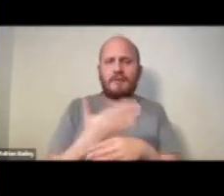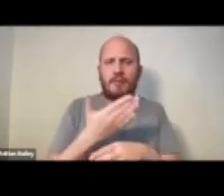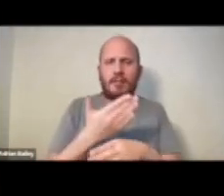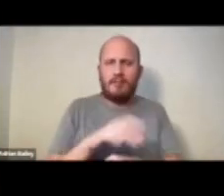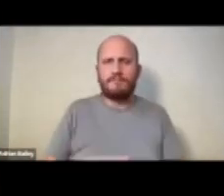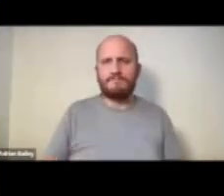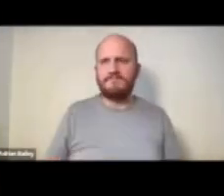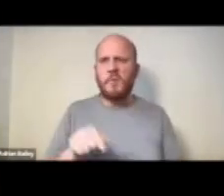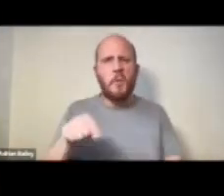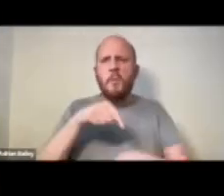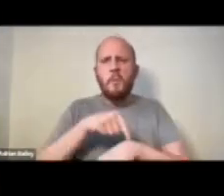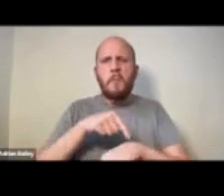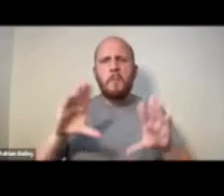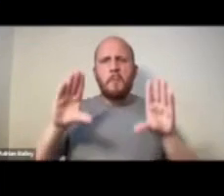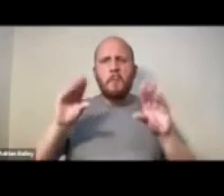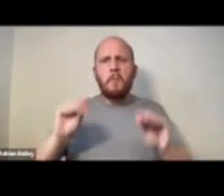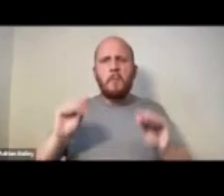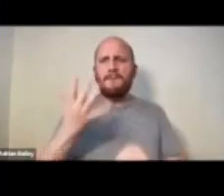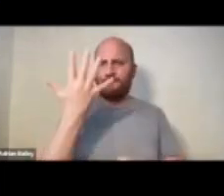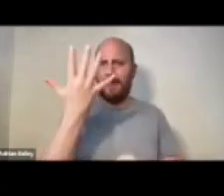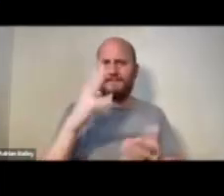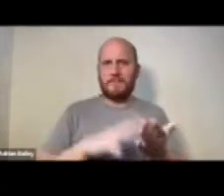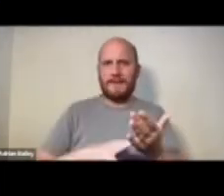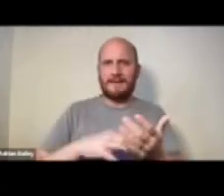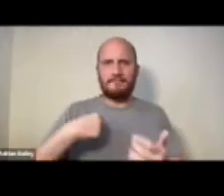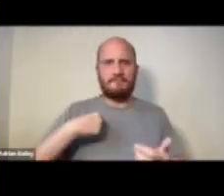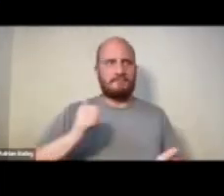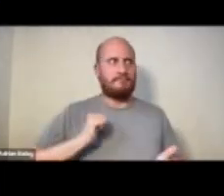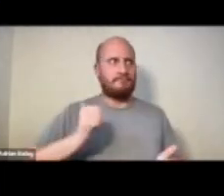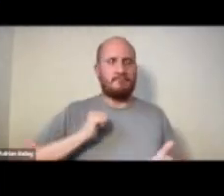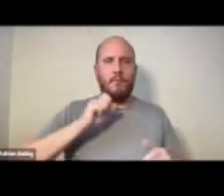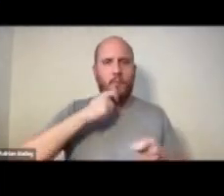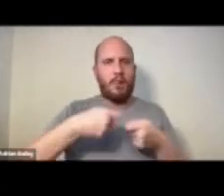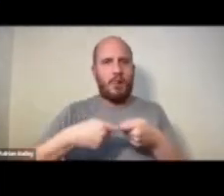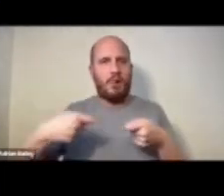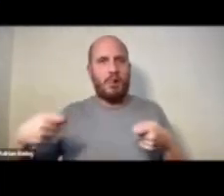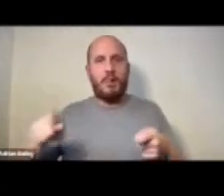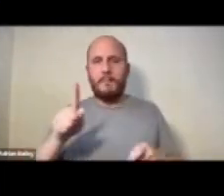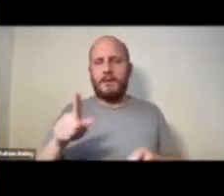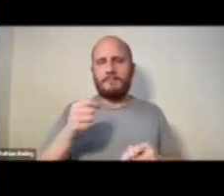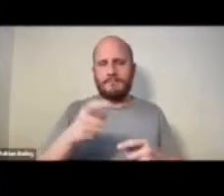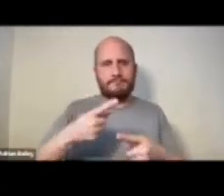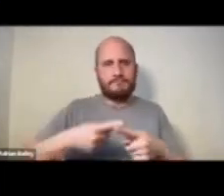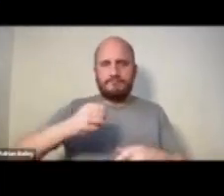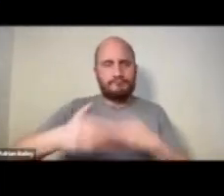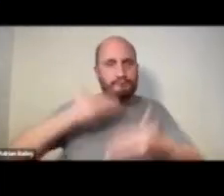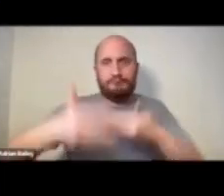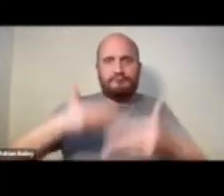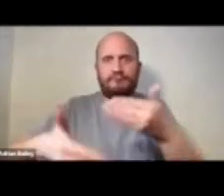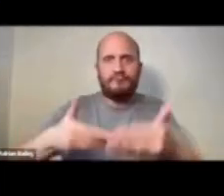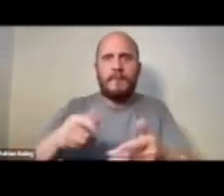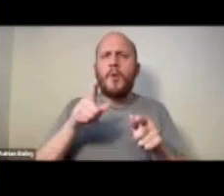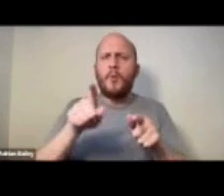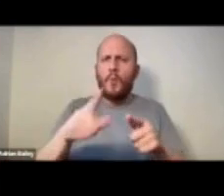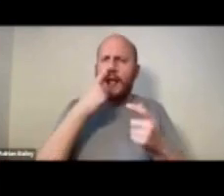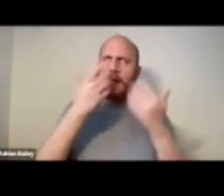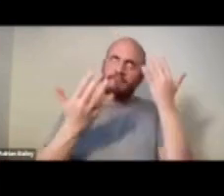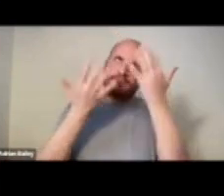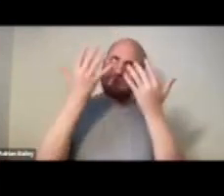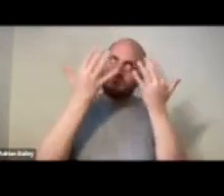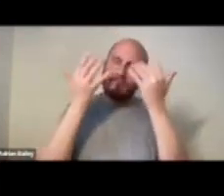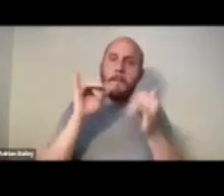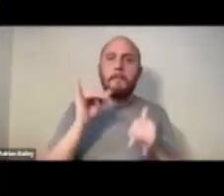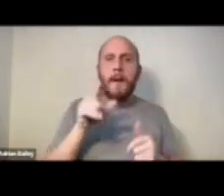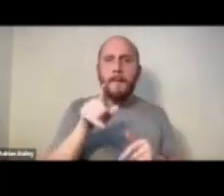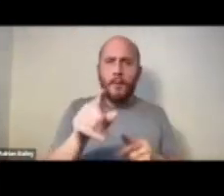So we'll take 5 minutes. I've gone through that a little quicker than I thought, but it's a chance to reflect back on what you've heard, maybe think of some